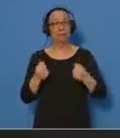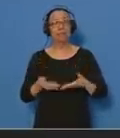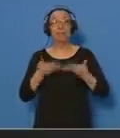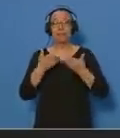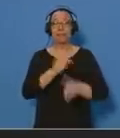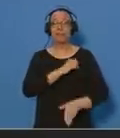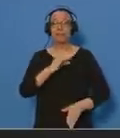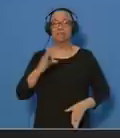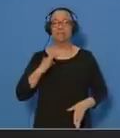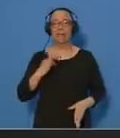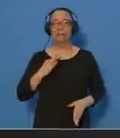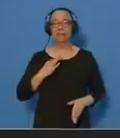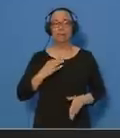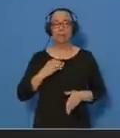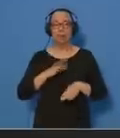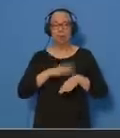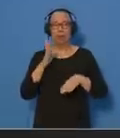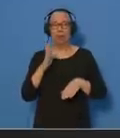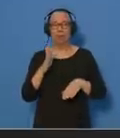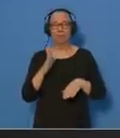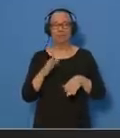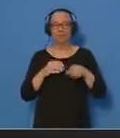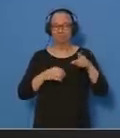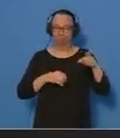weekend, Minister Keynes needs to take some time.